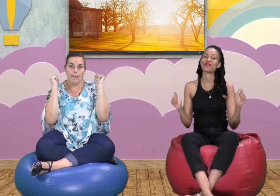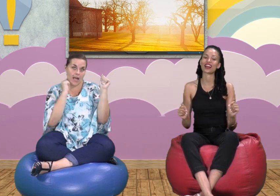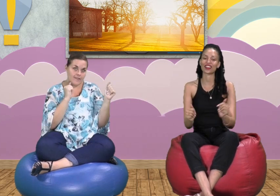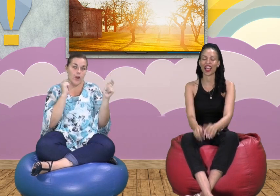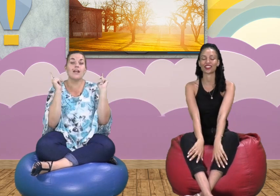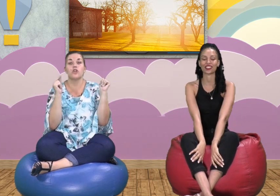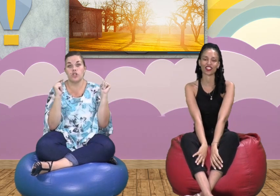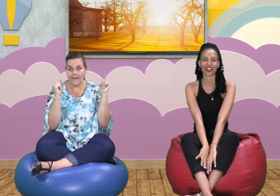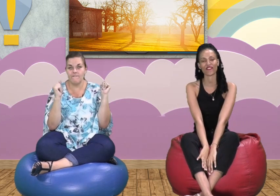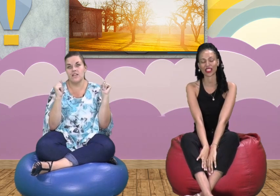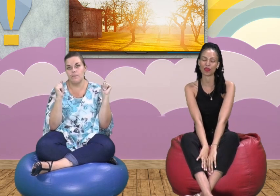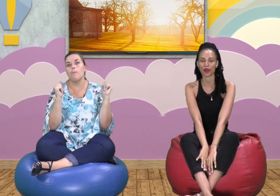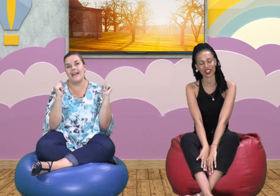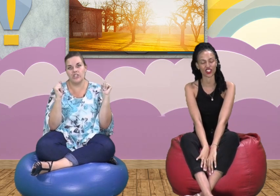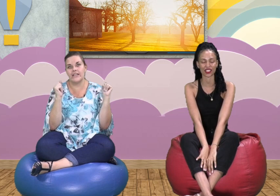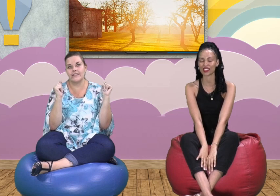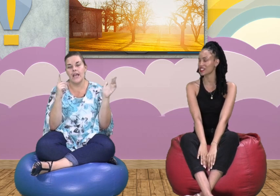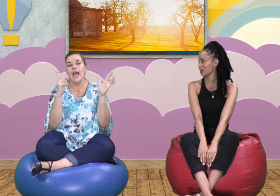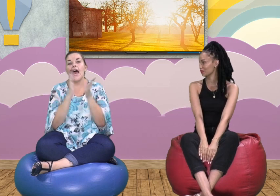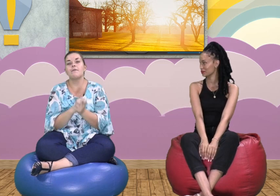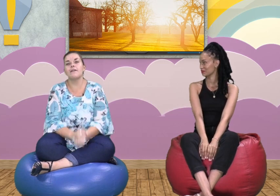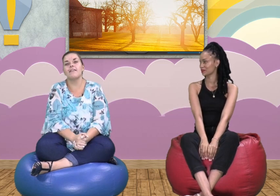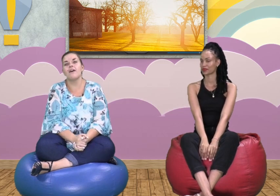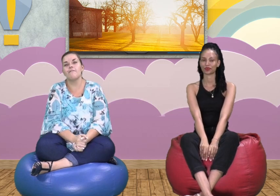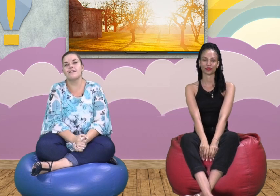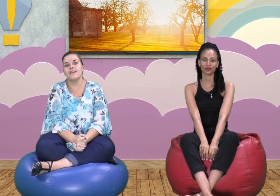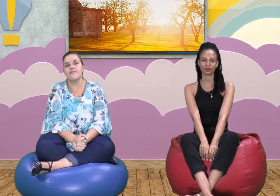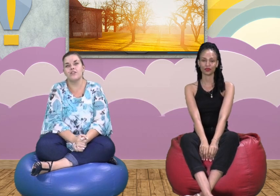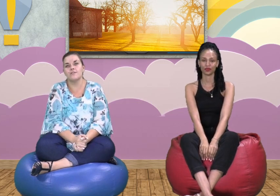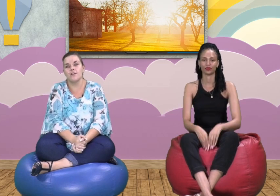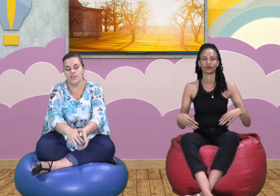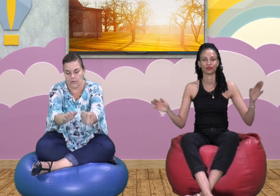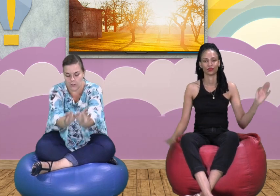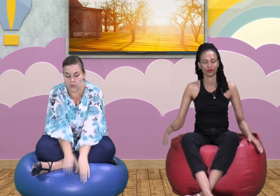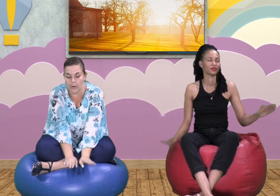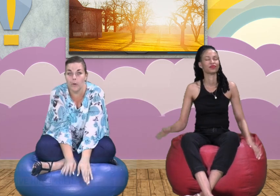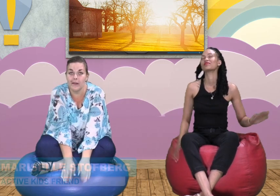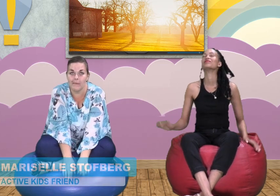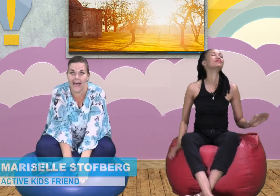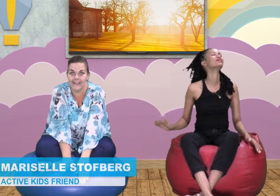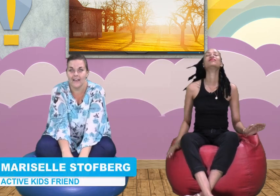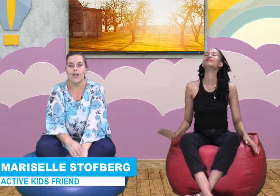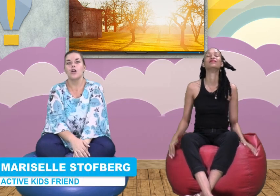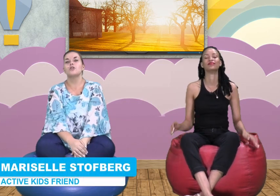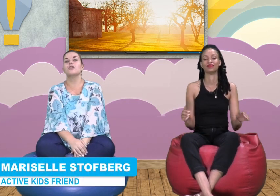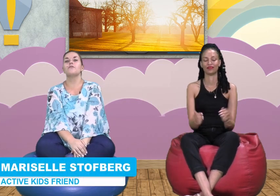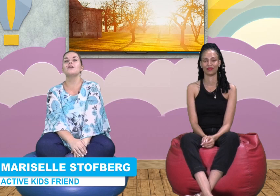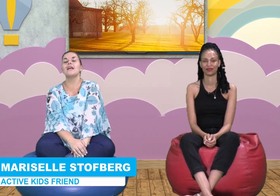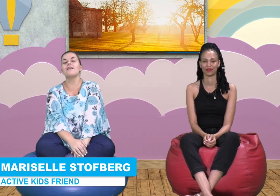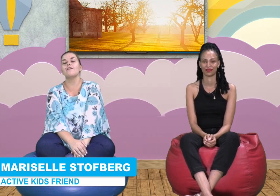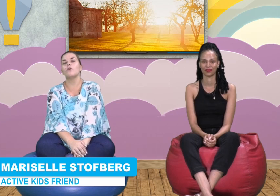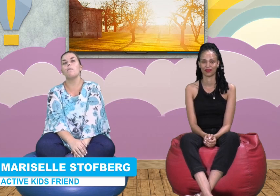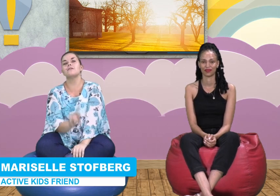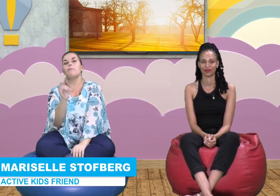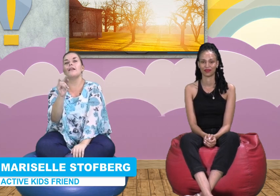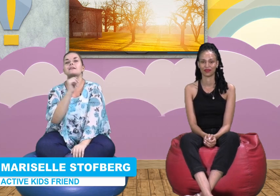our MyZone and Zoey Facebook pages. And we want to thank our friends at Innovation so much for these super cool bean bags. So if you need